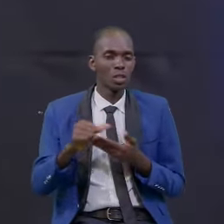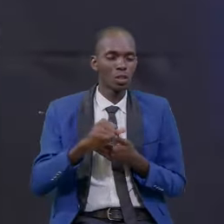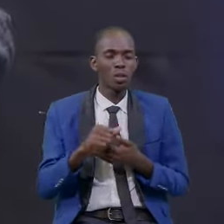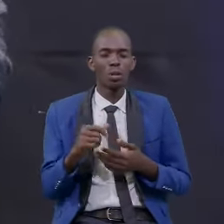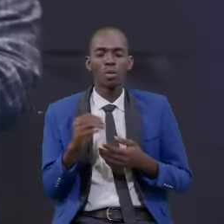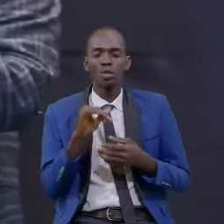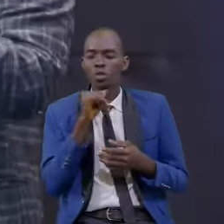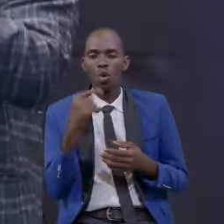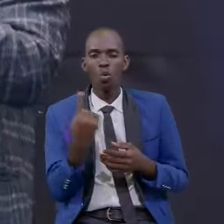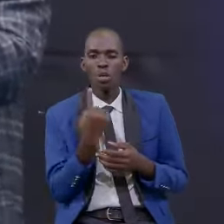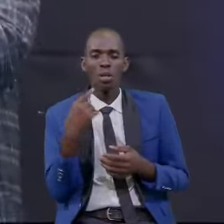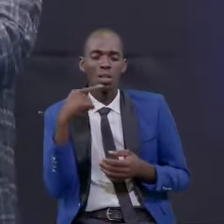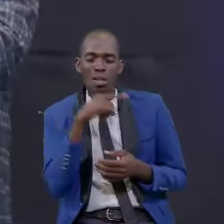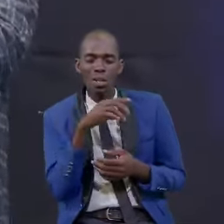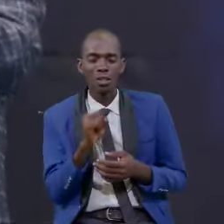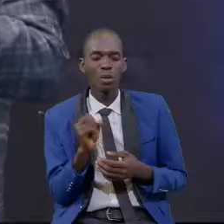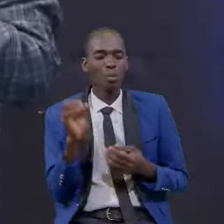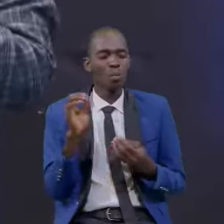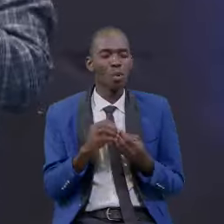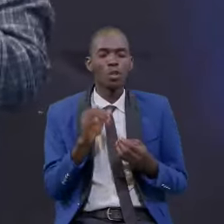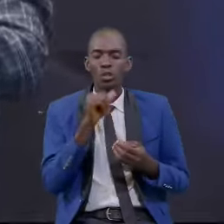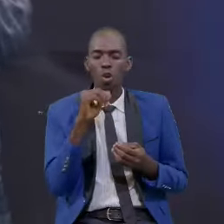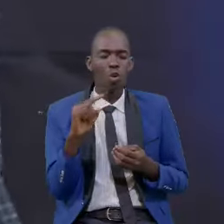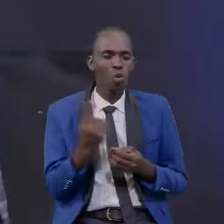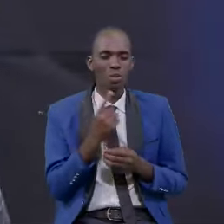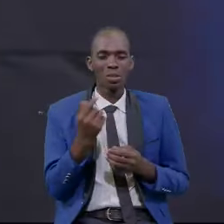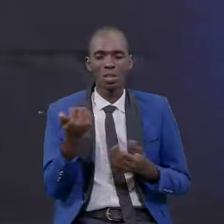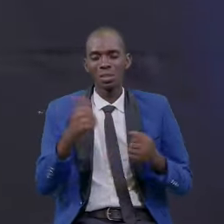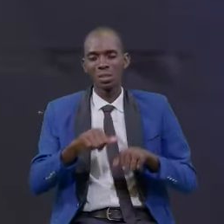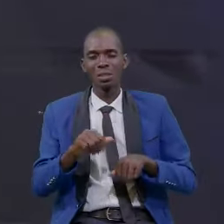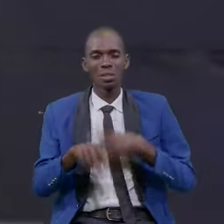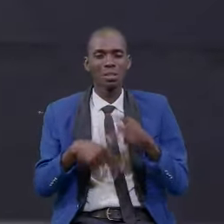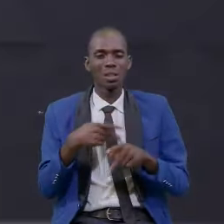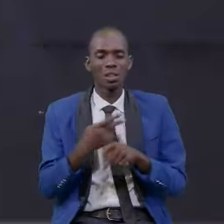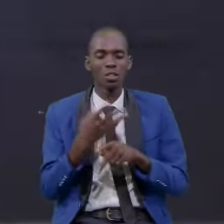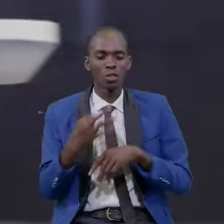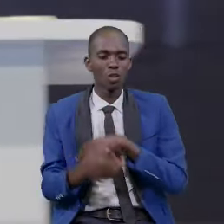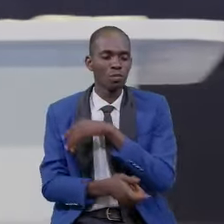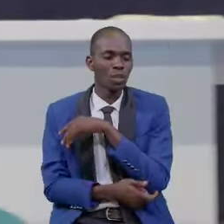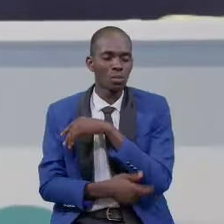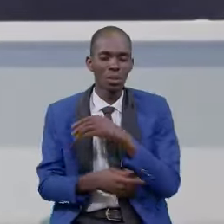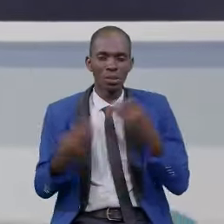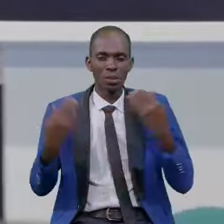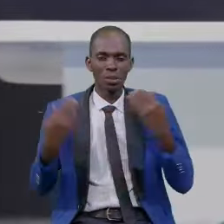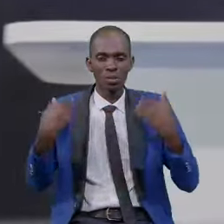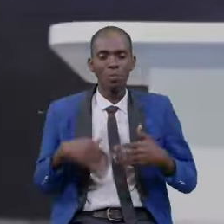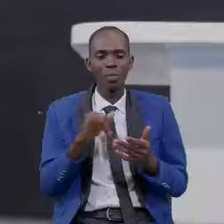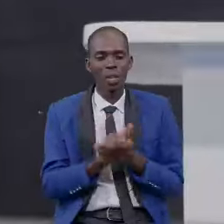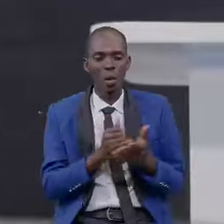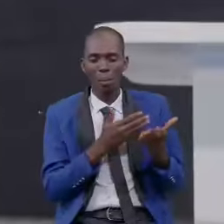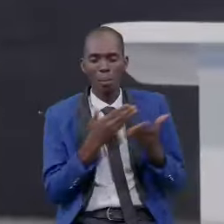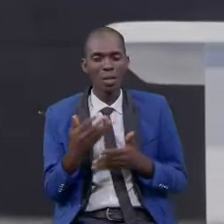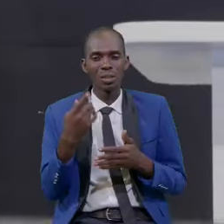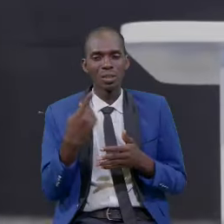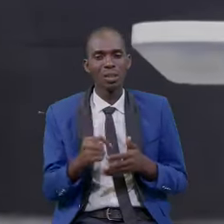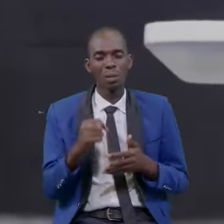more. Not only tempting kind of dress that brought the men to want to